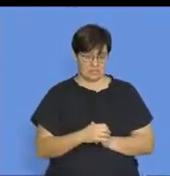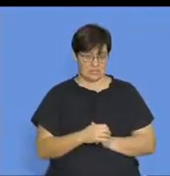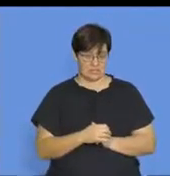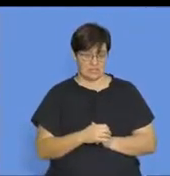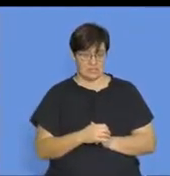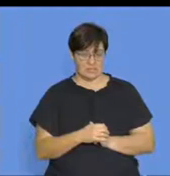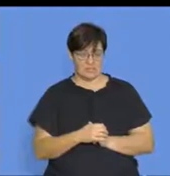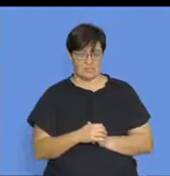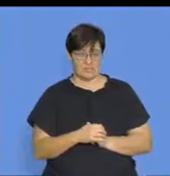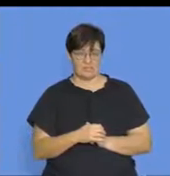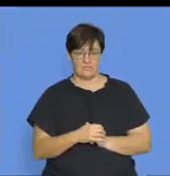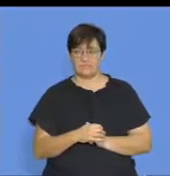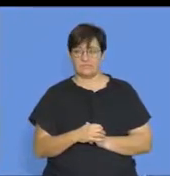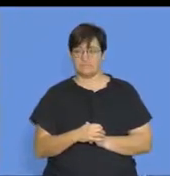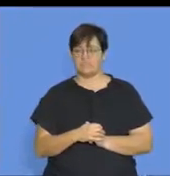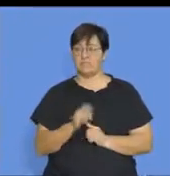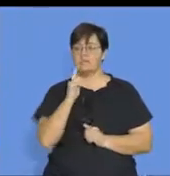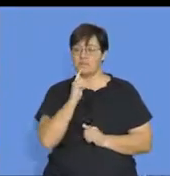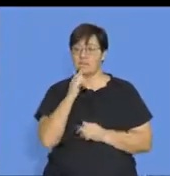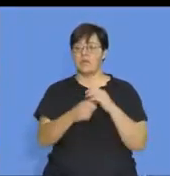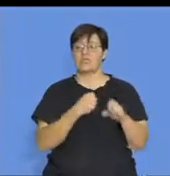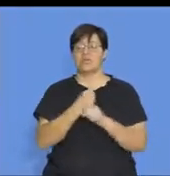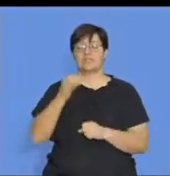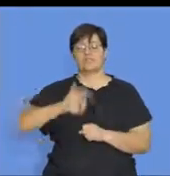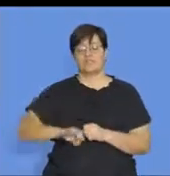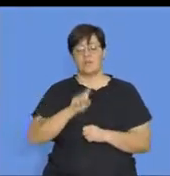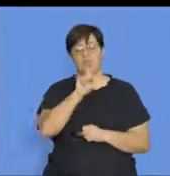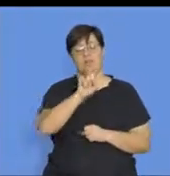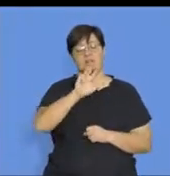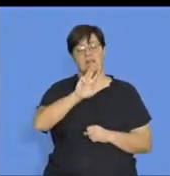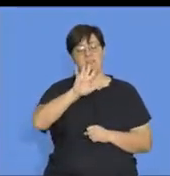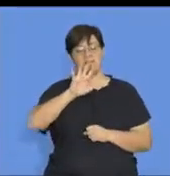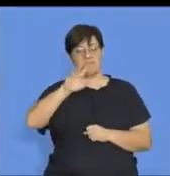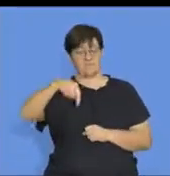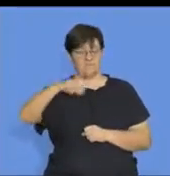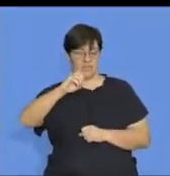times 13, and his annual salary,